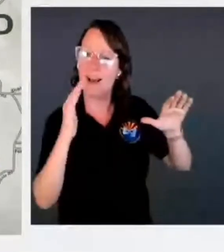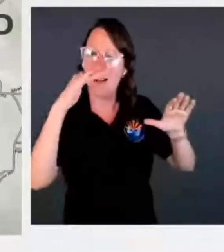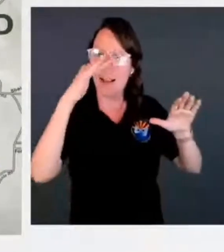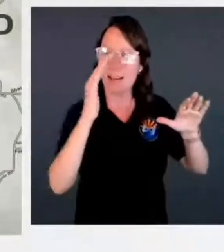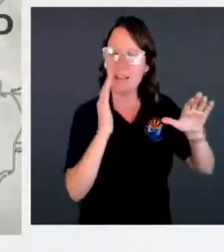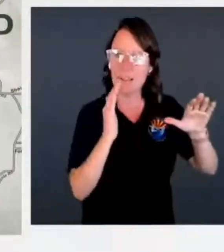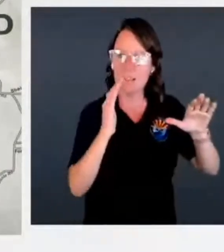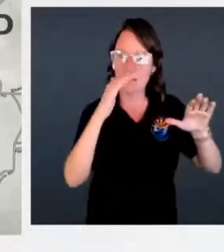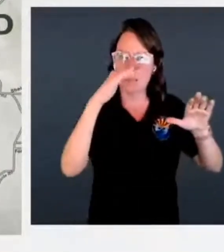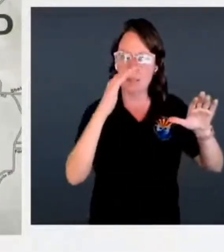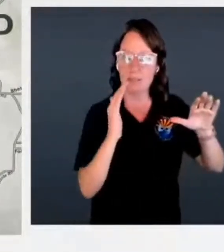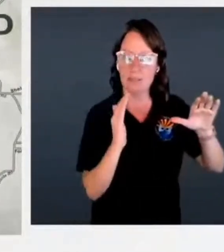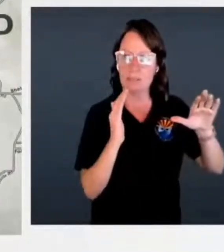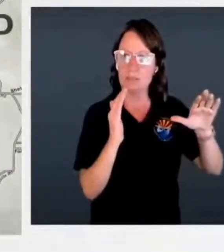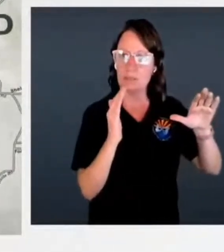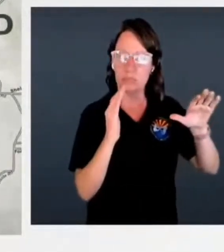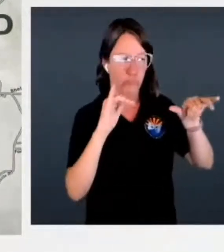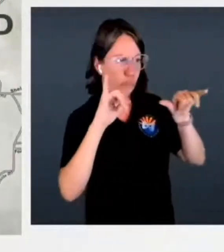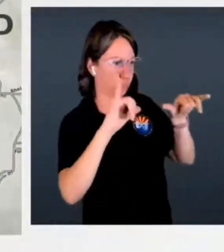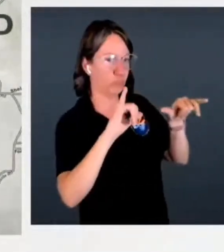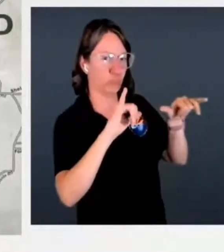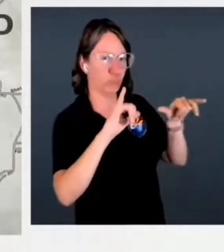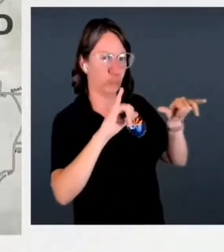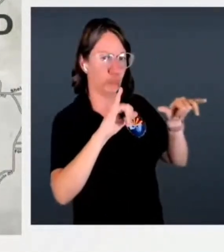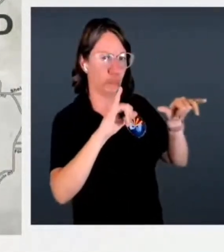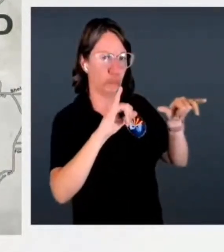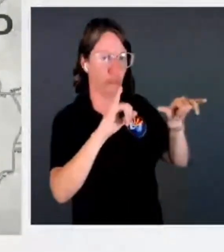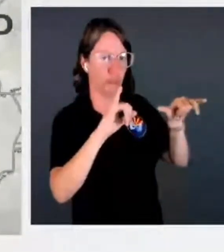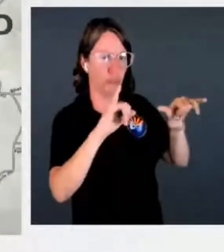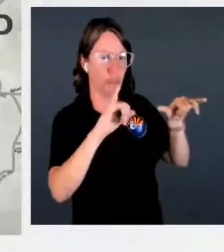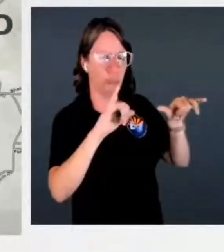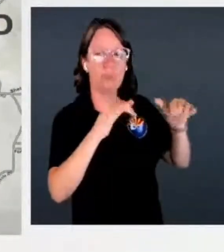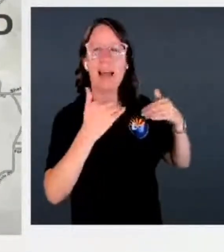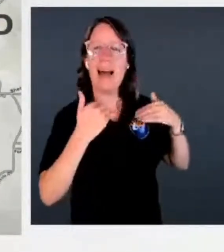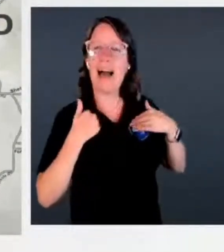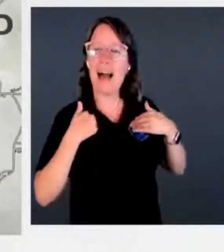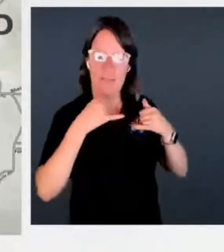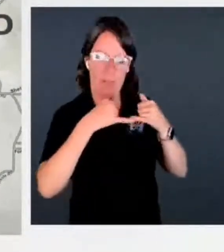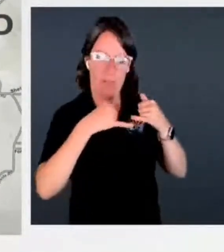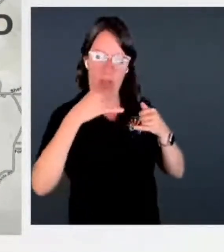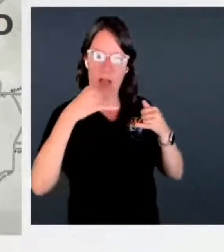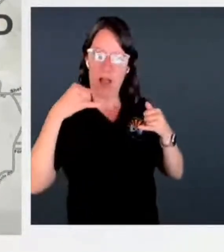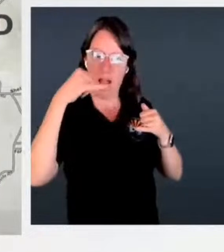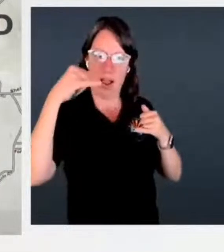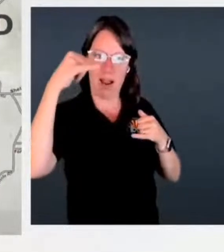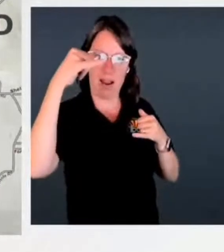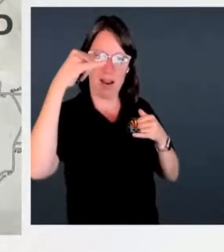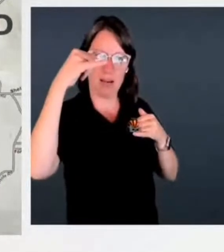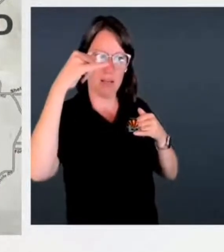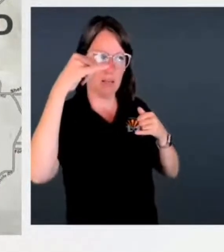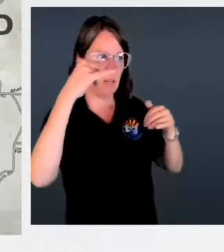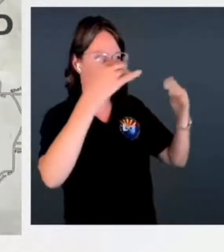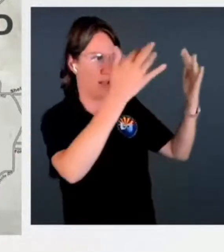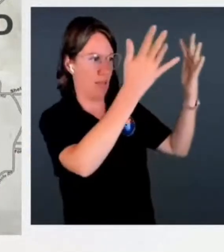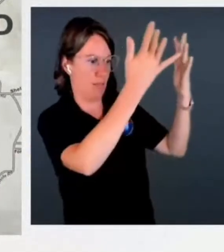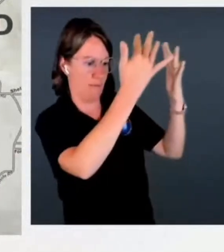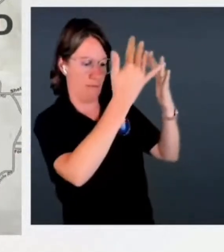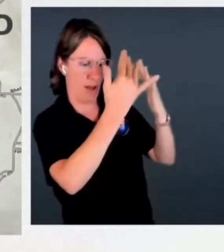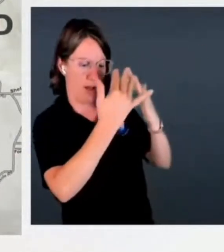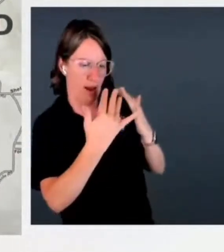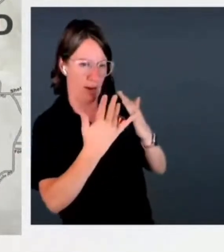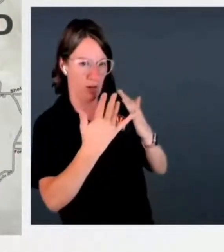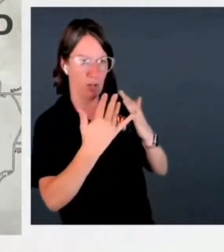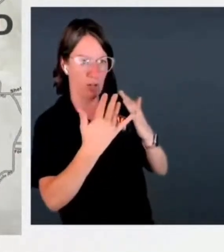Lane. We do have the fire brought down out to our containment lines. So if it's right on the containment line, it is actually the safest